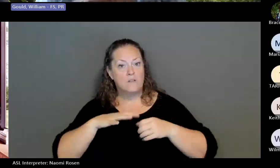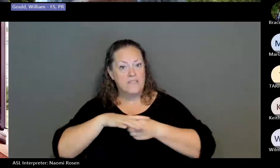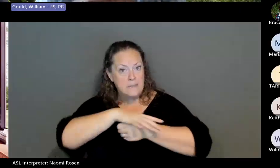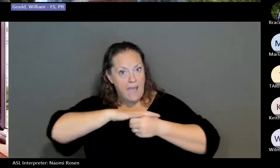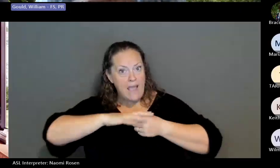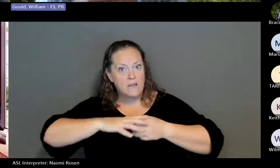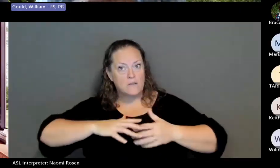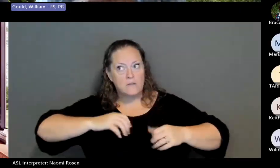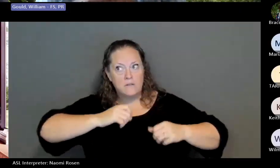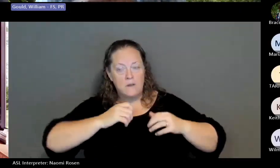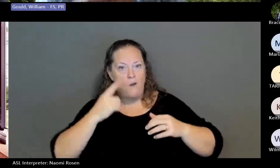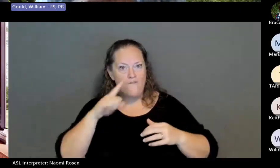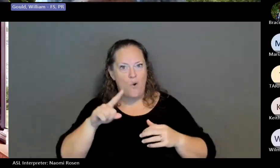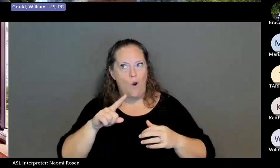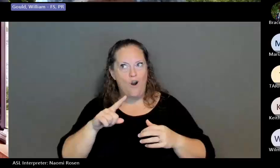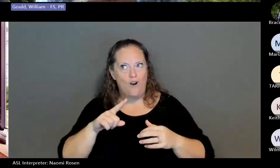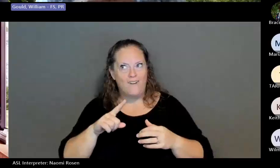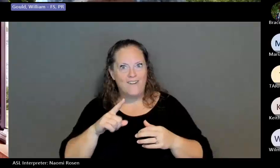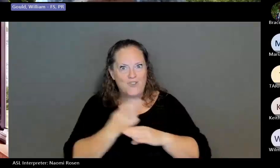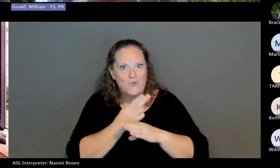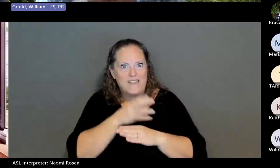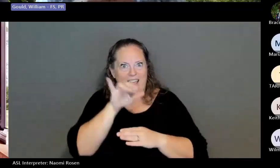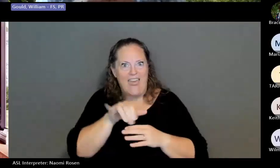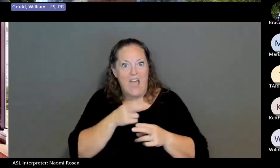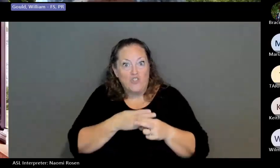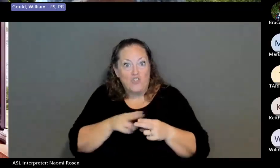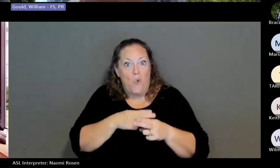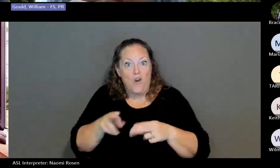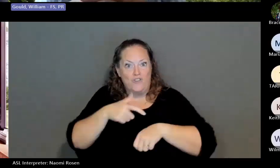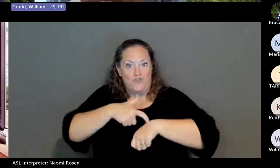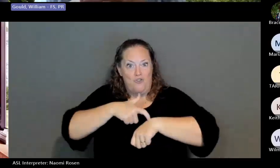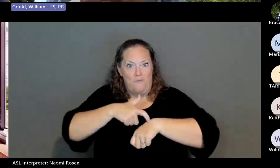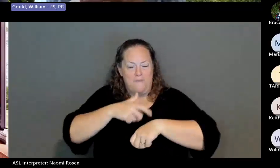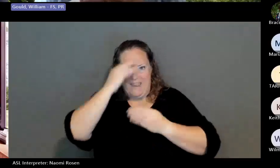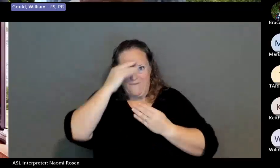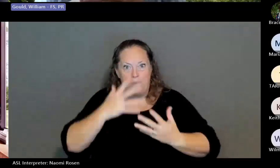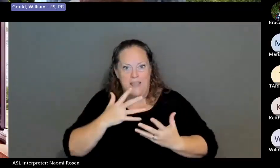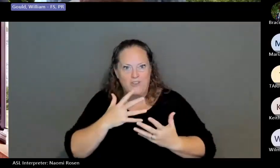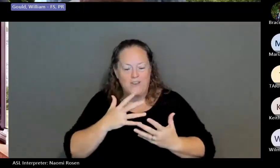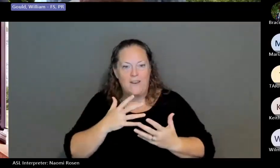in to the conversation with people about